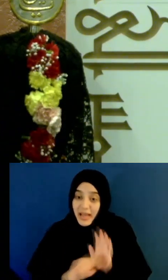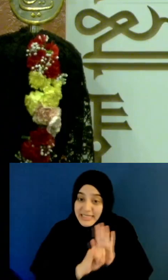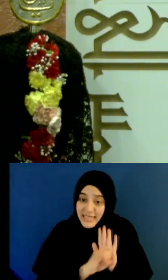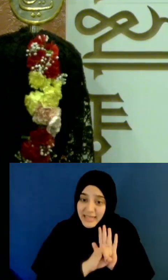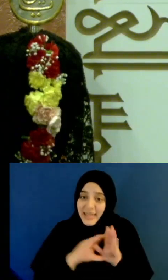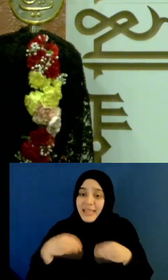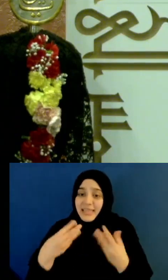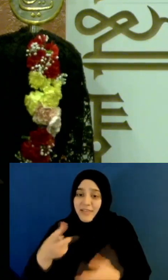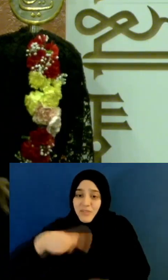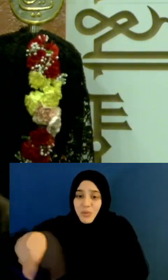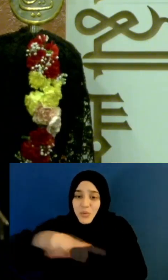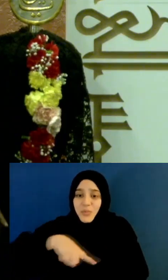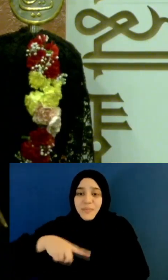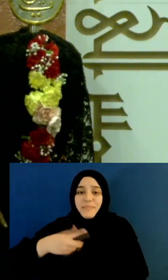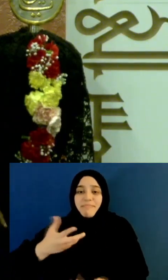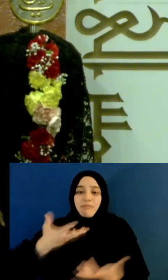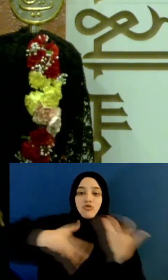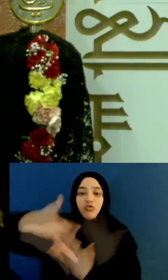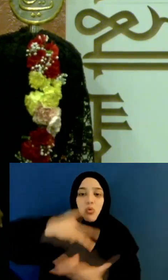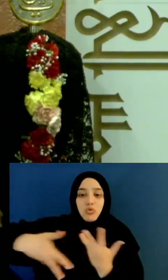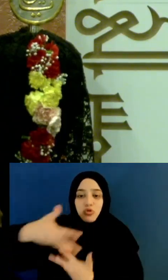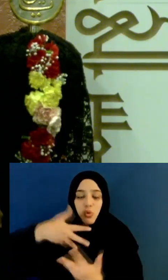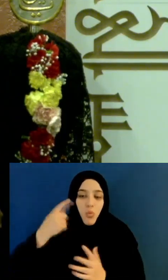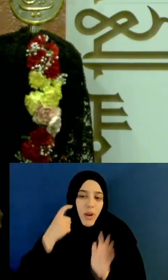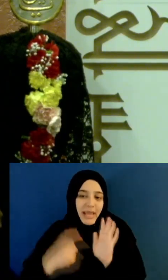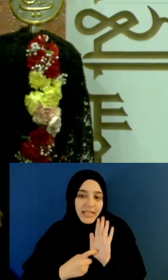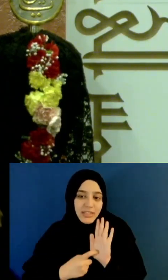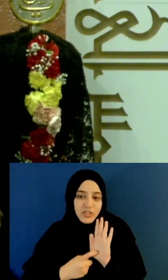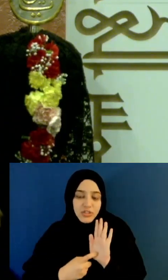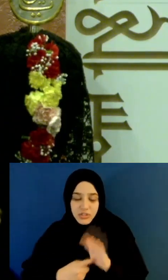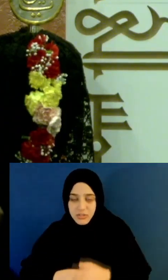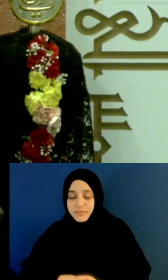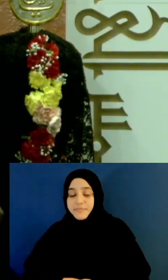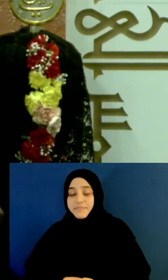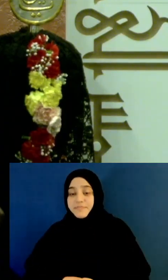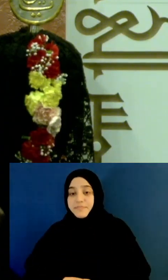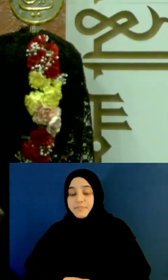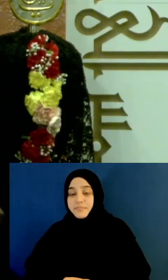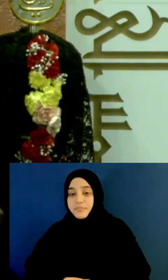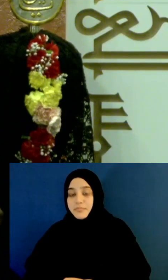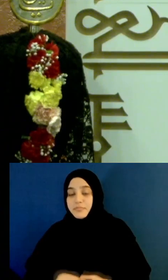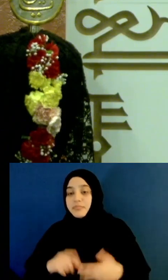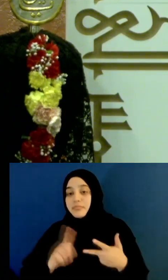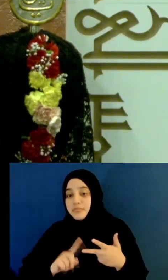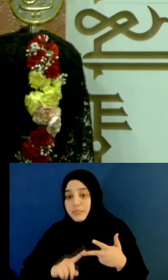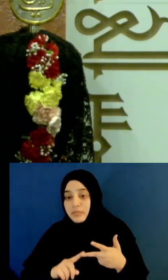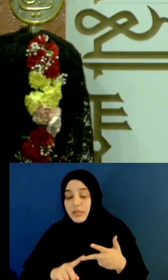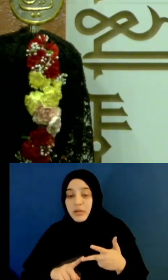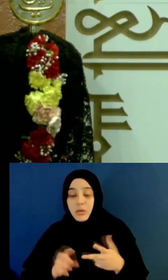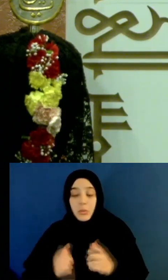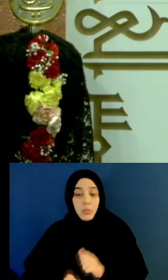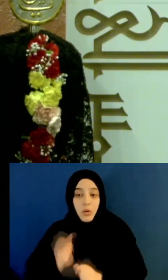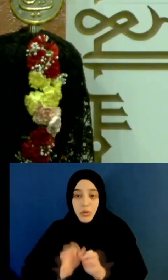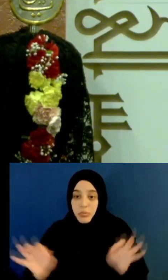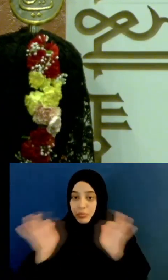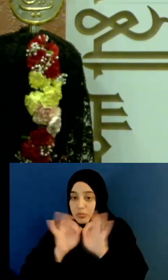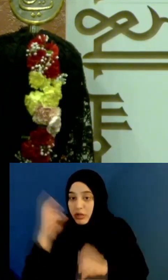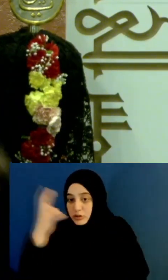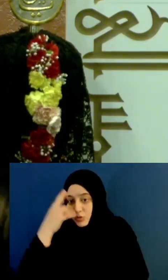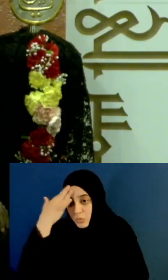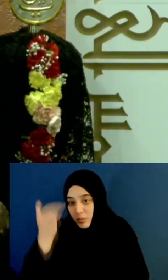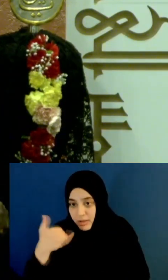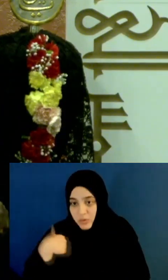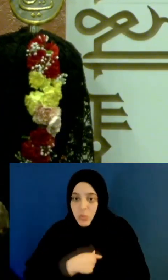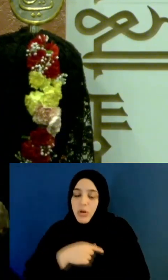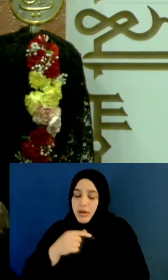Number three, mu'minin and mu'minat, which is the most important reason as to why we must be proud of our identity,